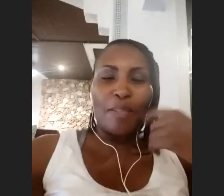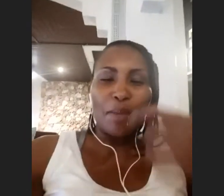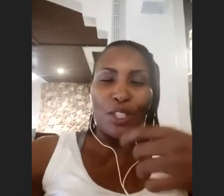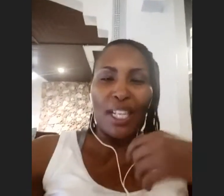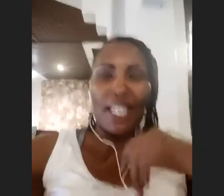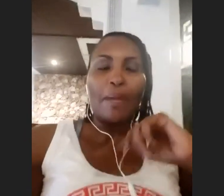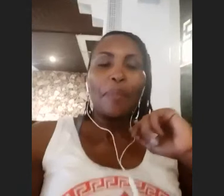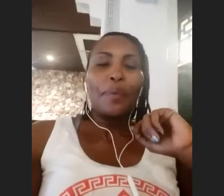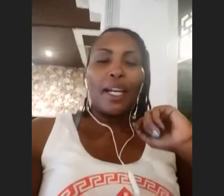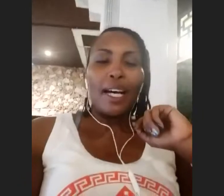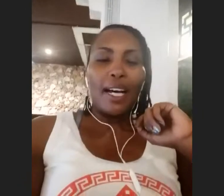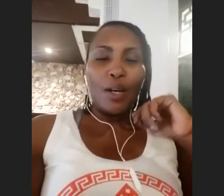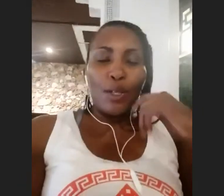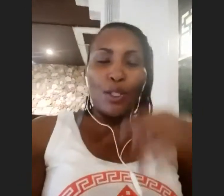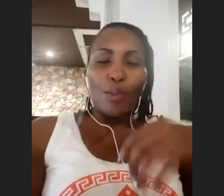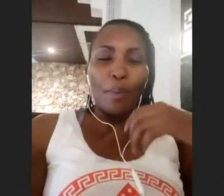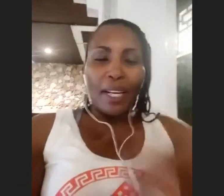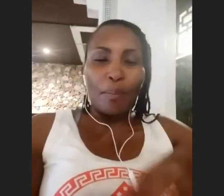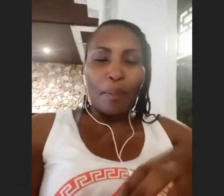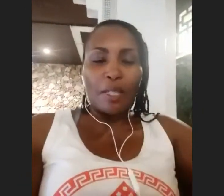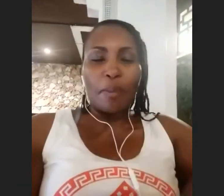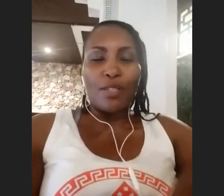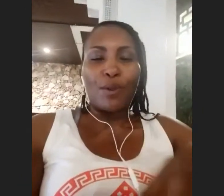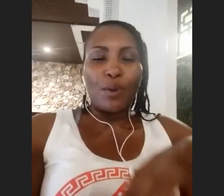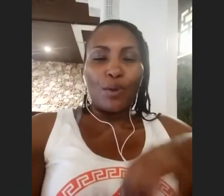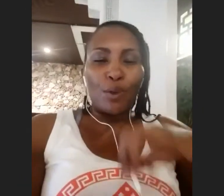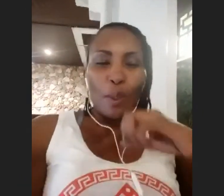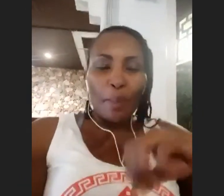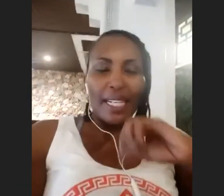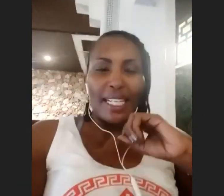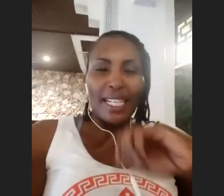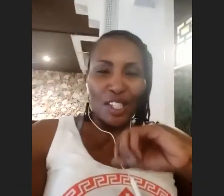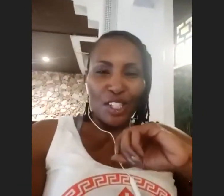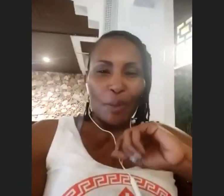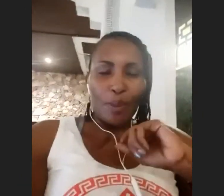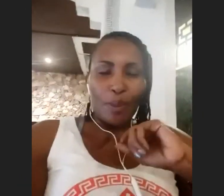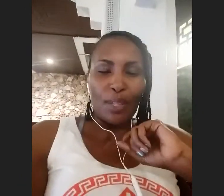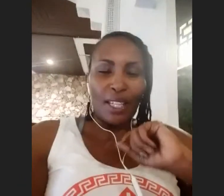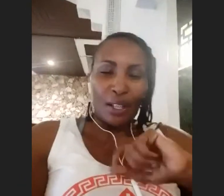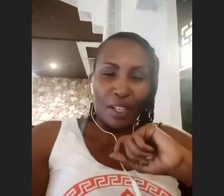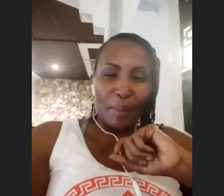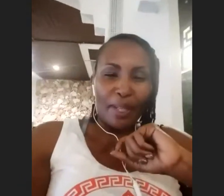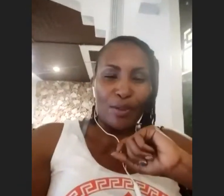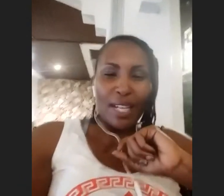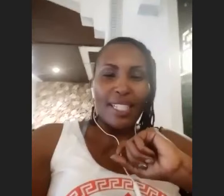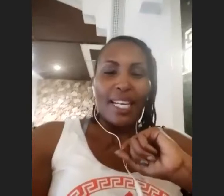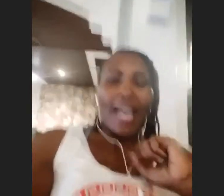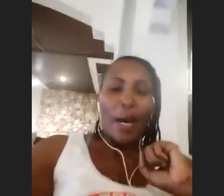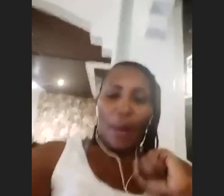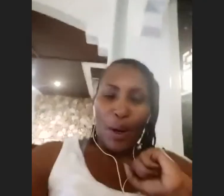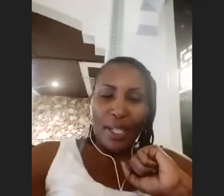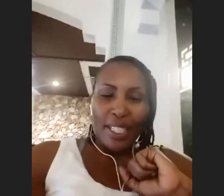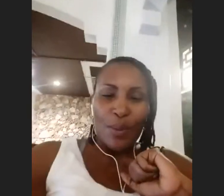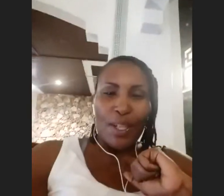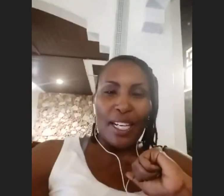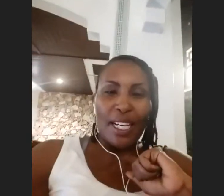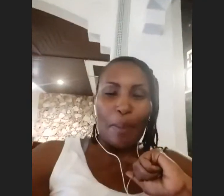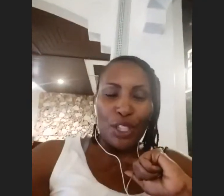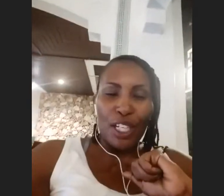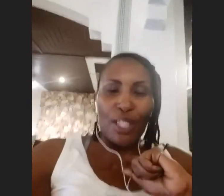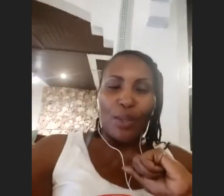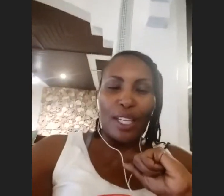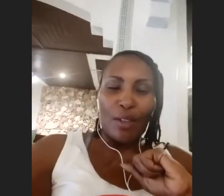leaders, and especially going to make better space for women in leadership. So thank you very much for that. Our audience, we